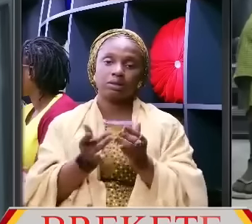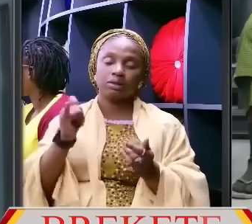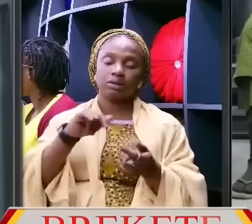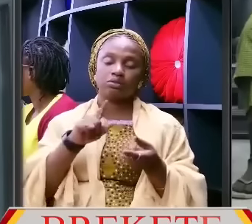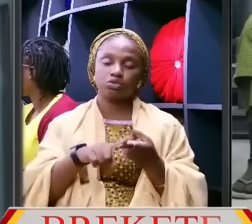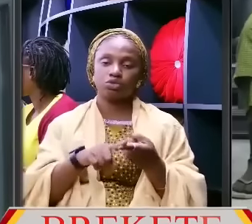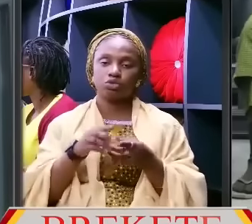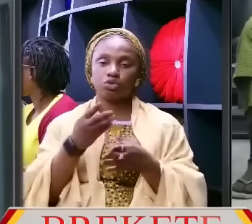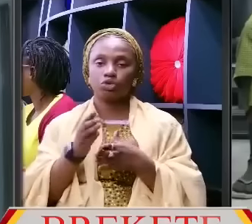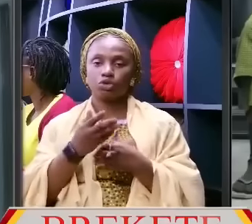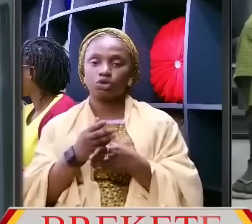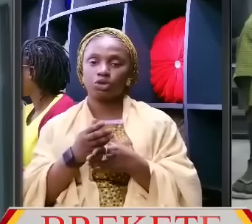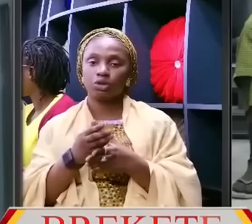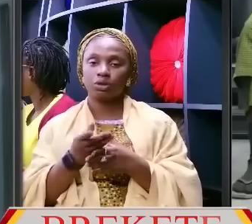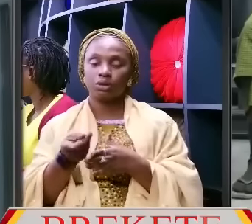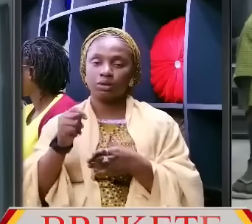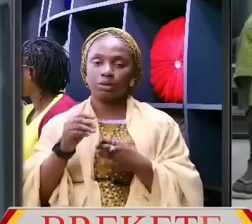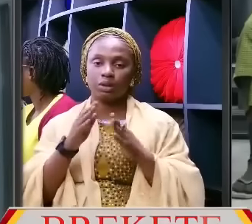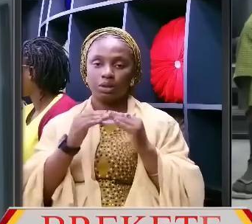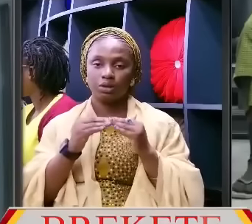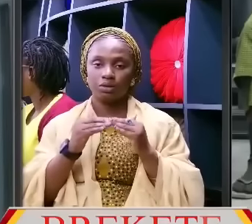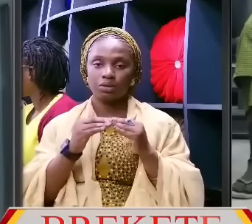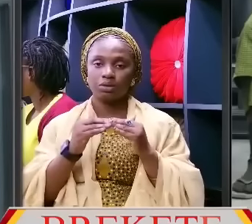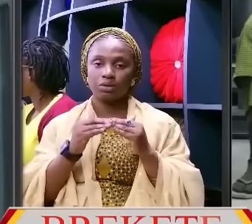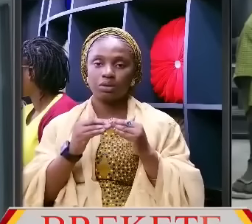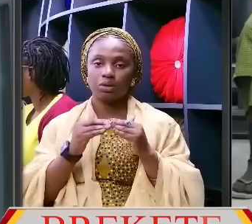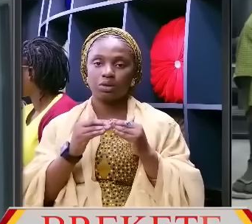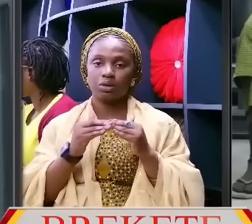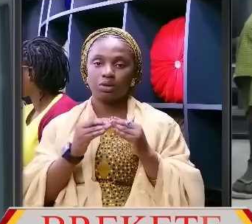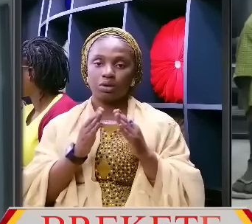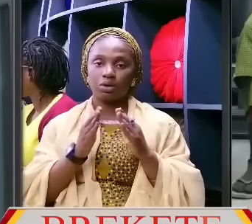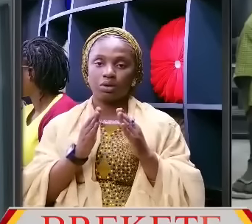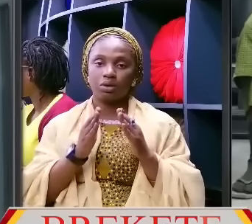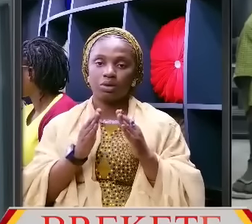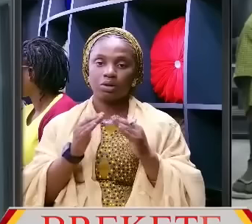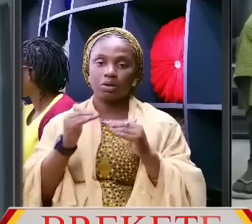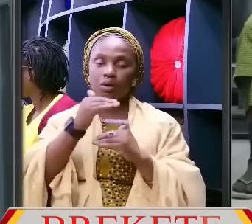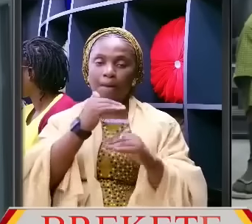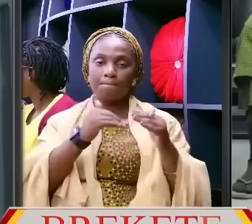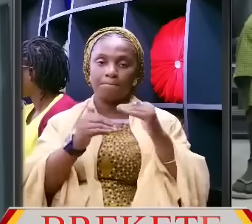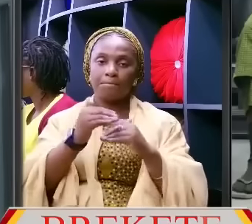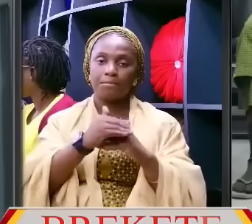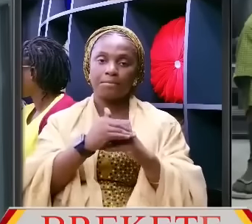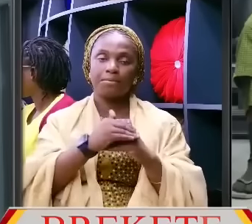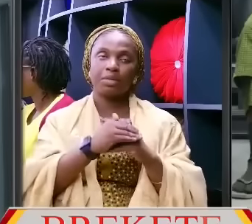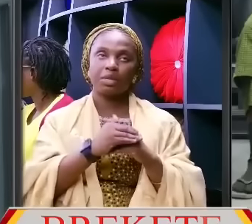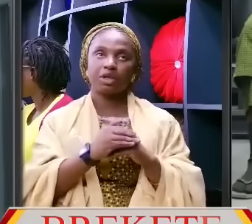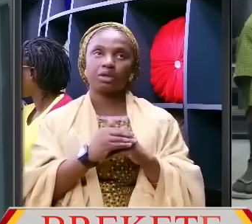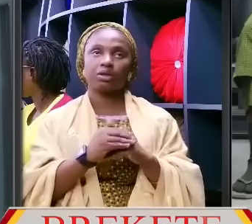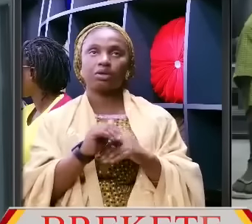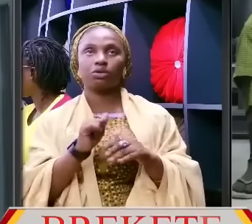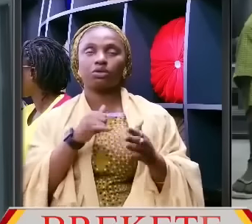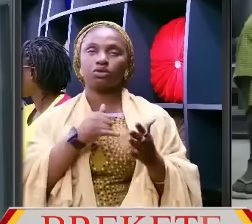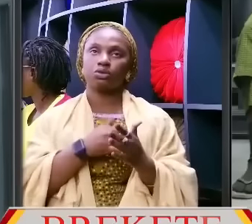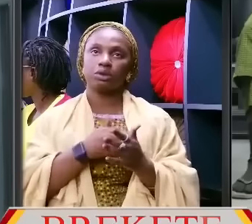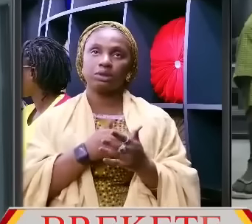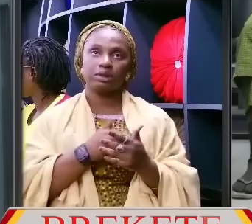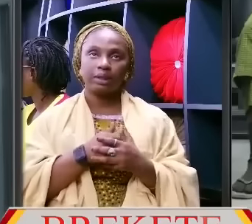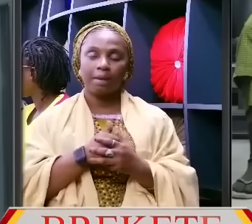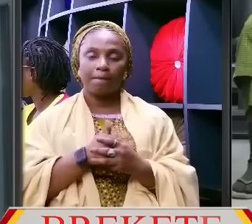what they now share the house. Any agunyanesi usunu yea onua ye koni ebere